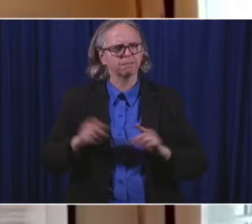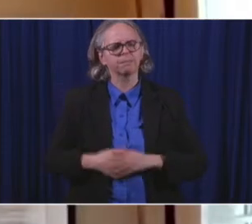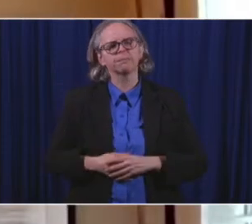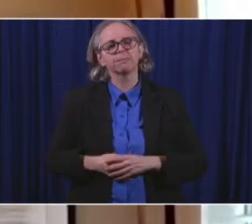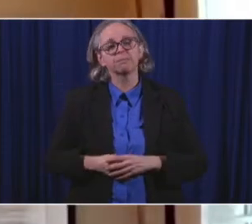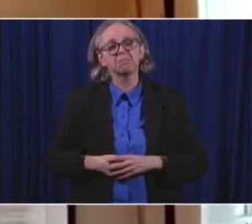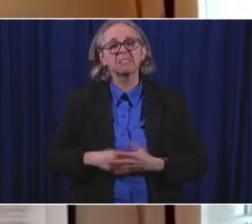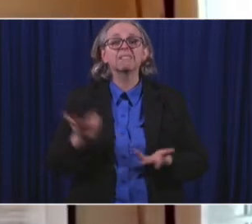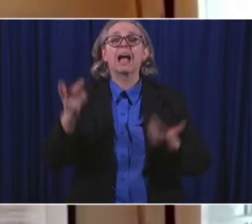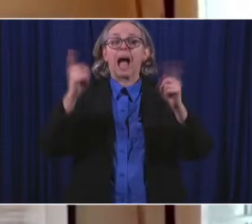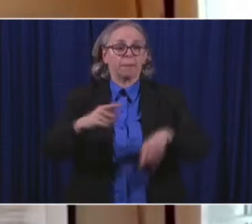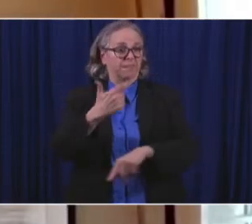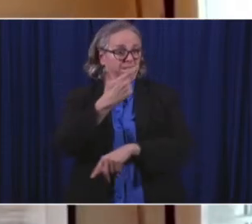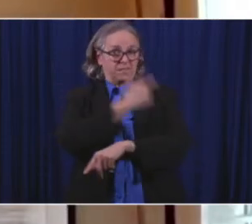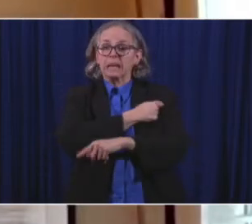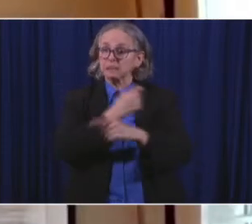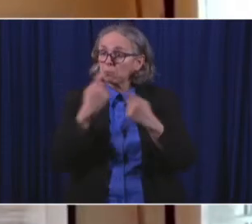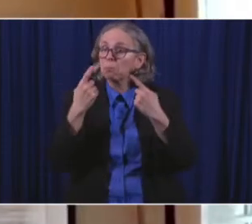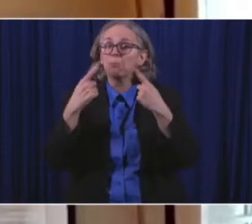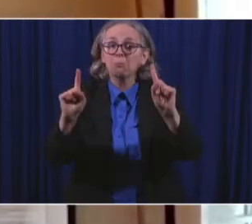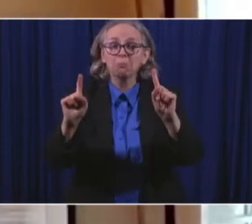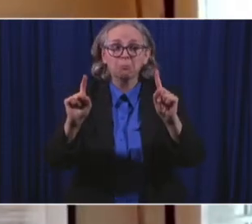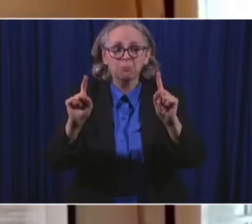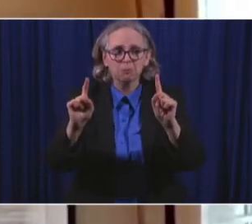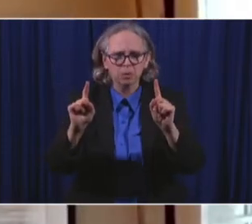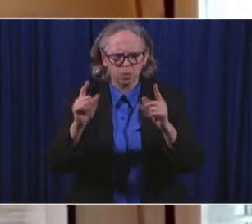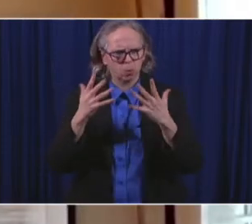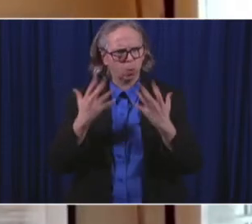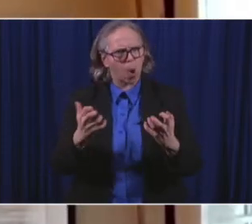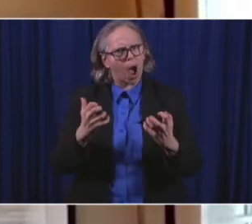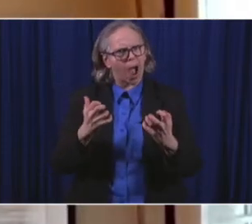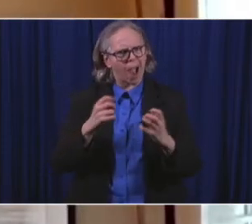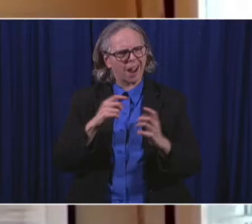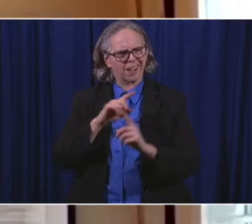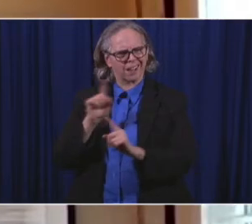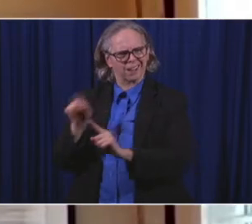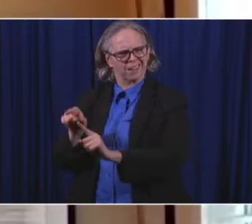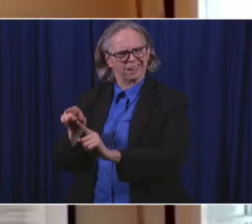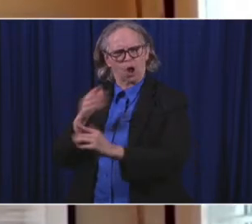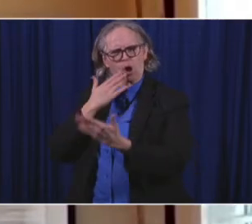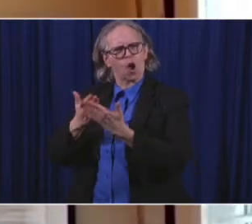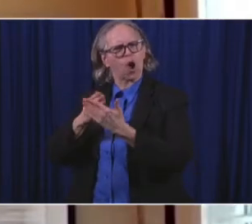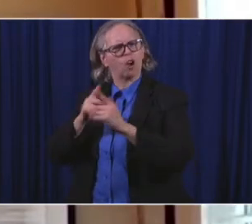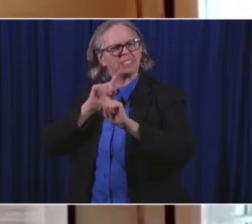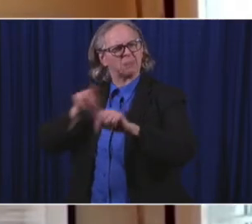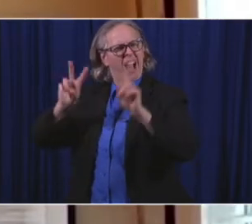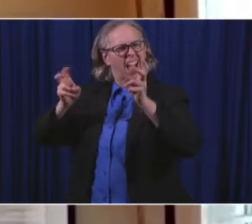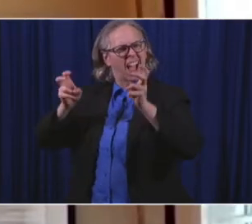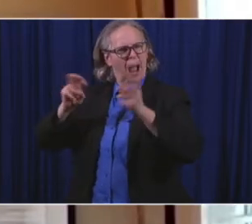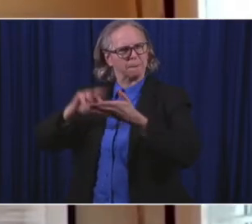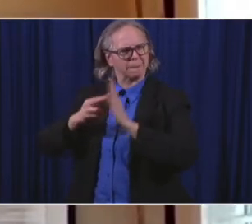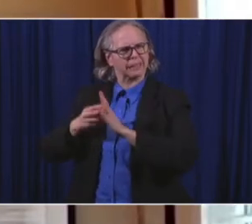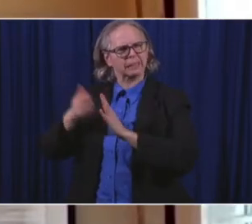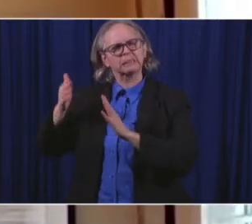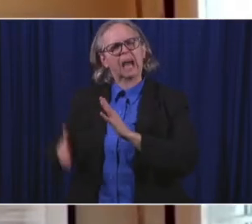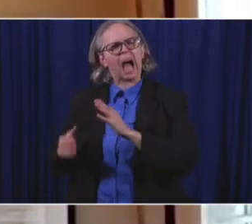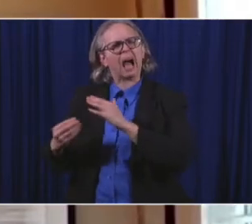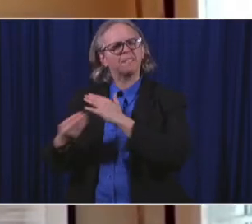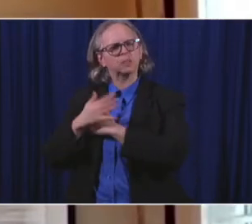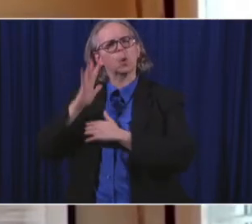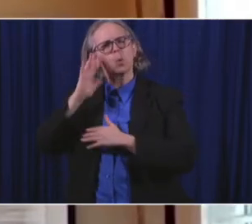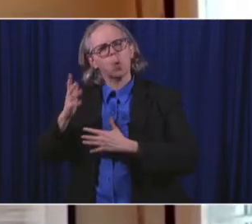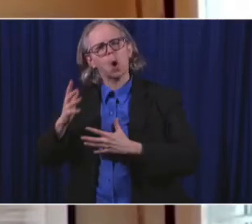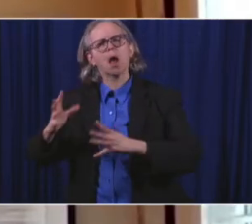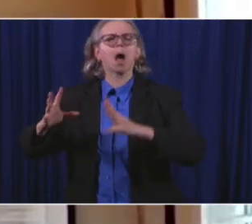a robust, good immune response, you would expect that there are going to be some transient side